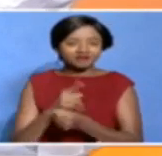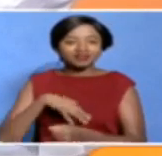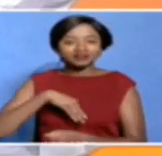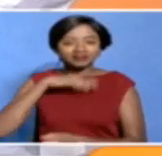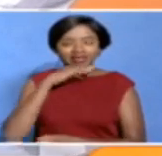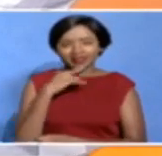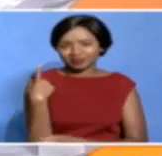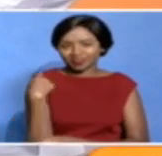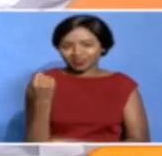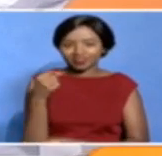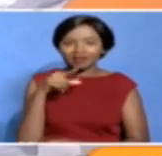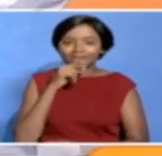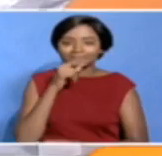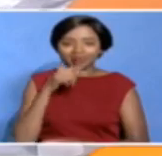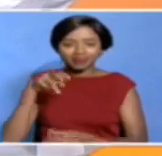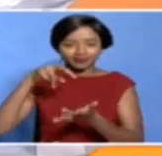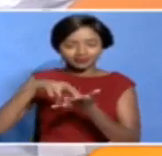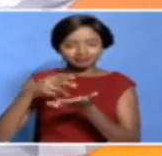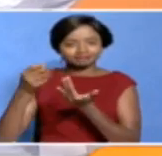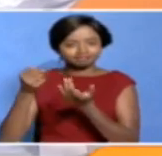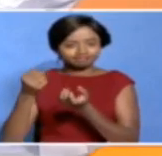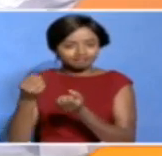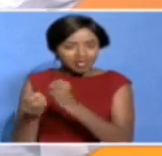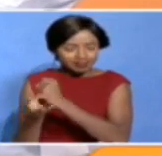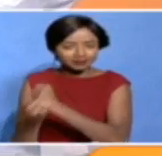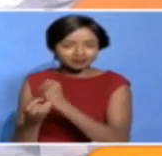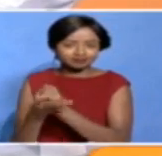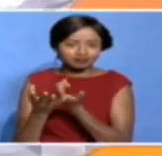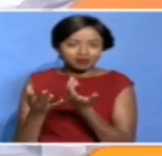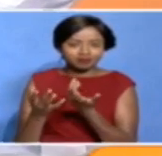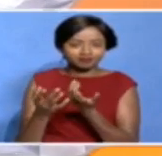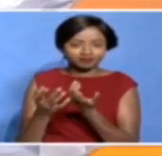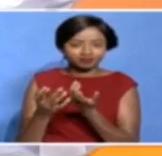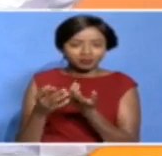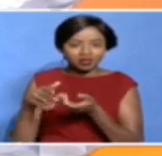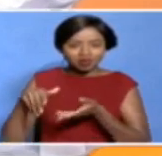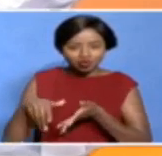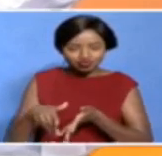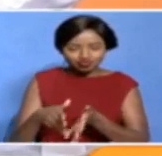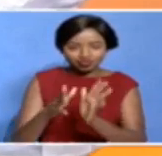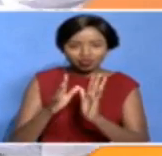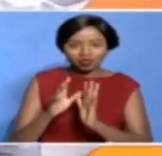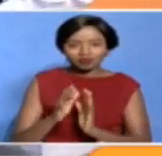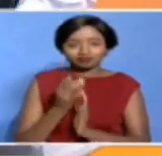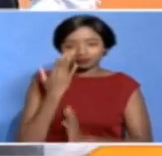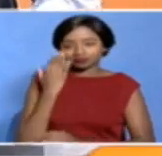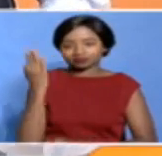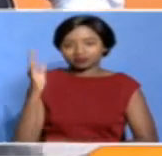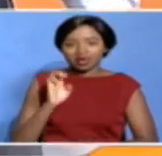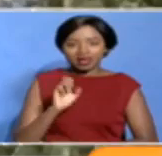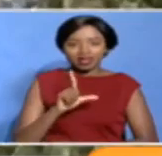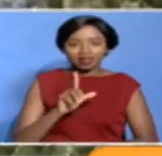accident in HZ area along Eldama Ravine Road. Take a listen.